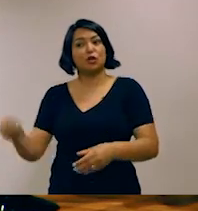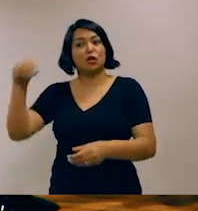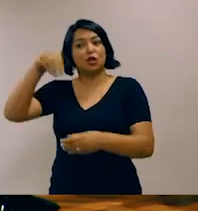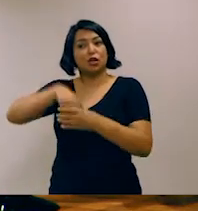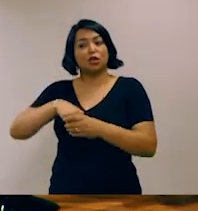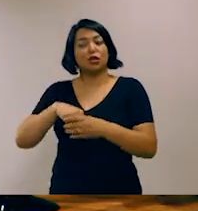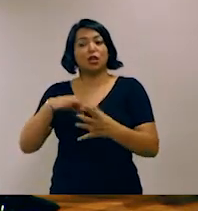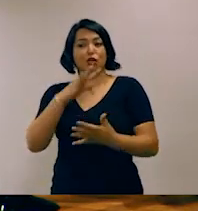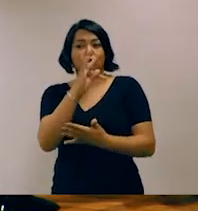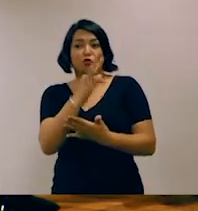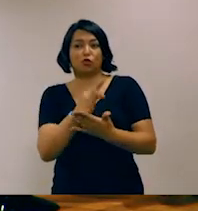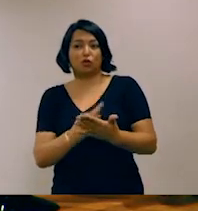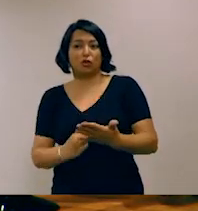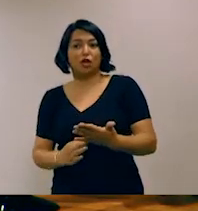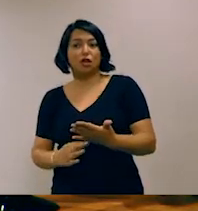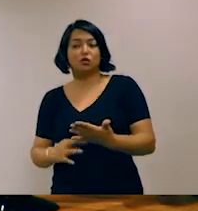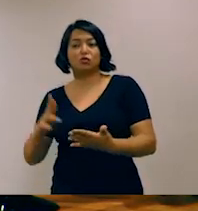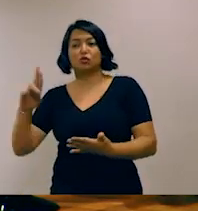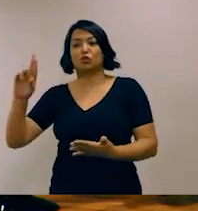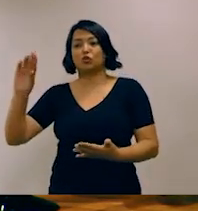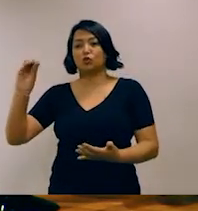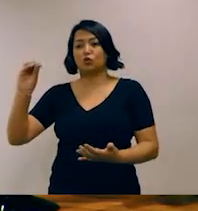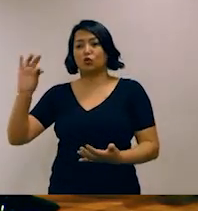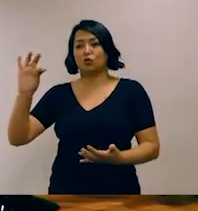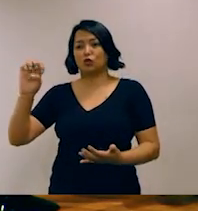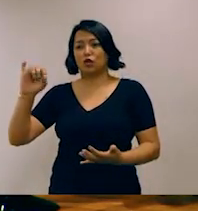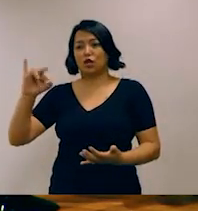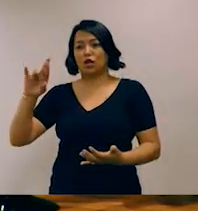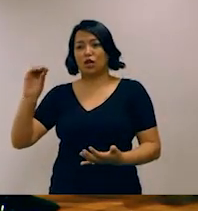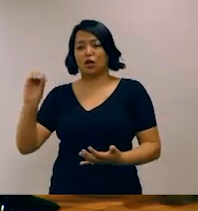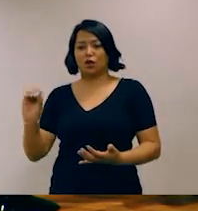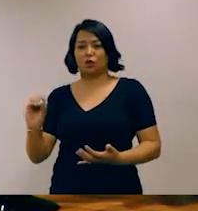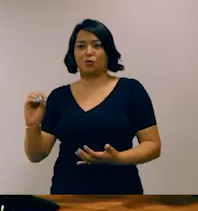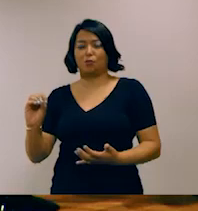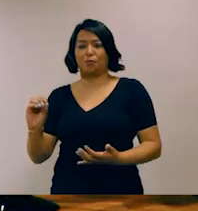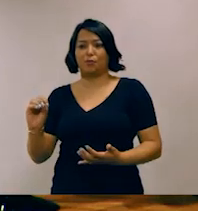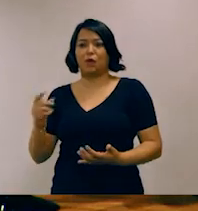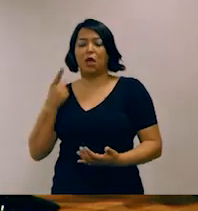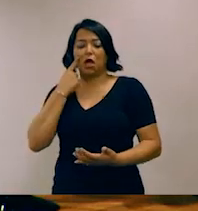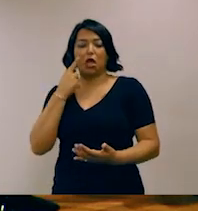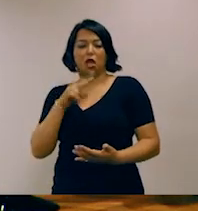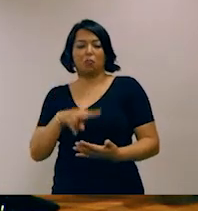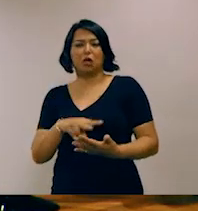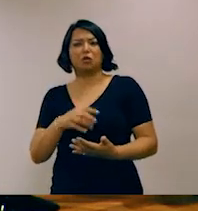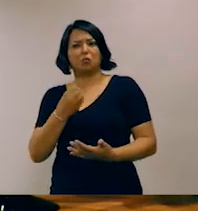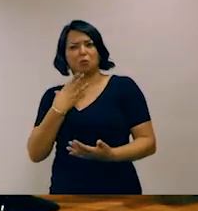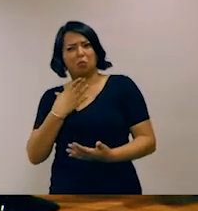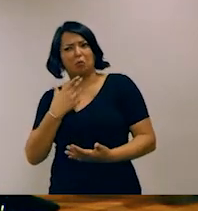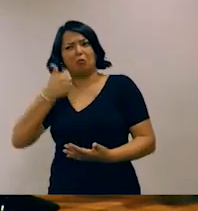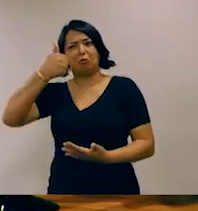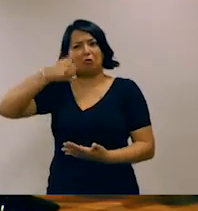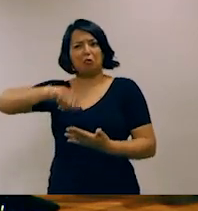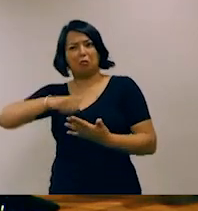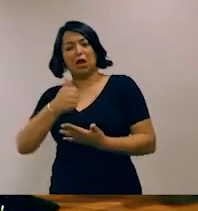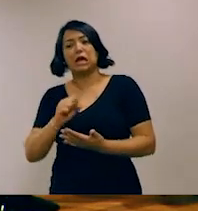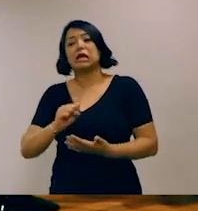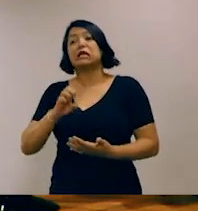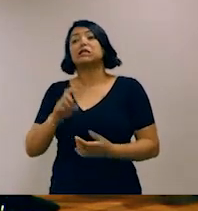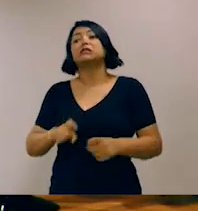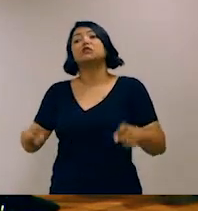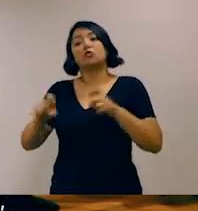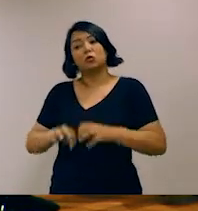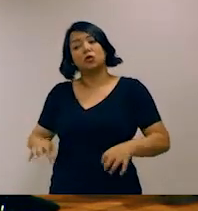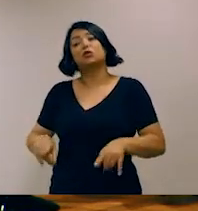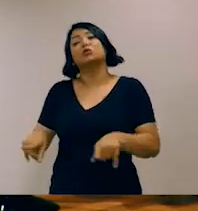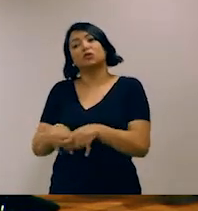with information within the screenplay, as a human person that could read the screenplay and